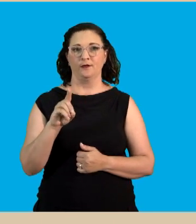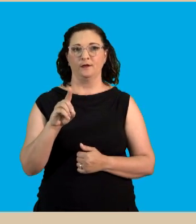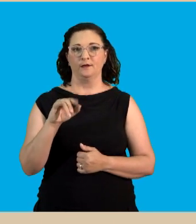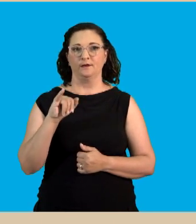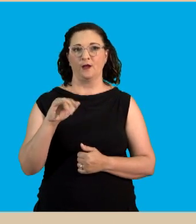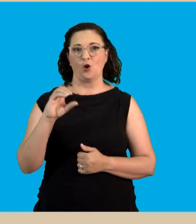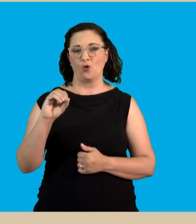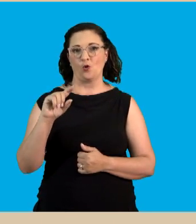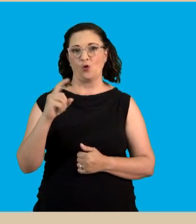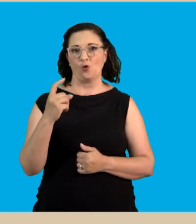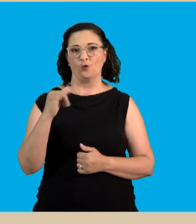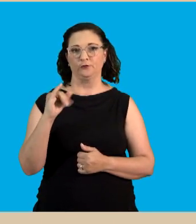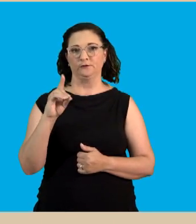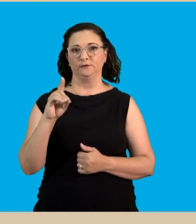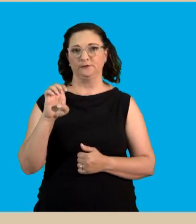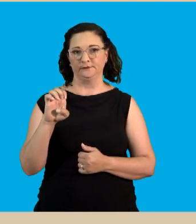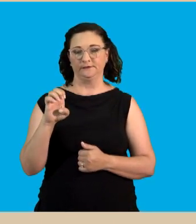gas,